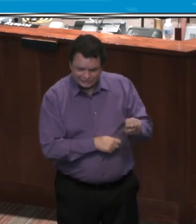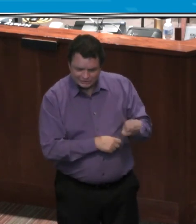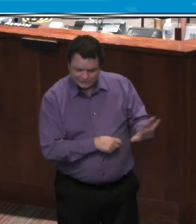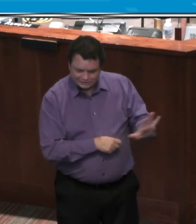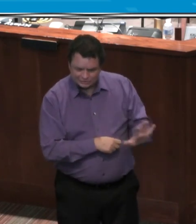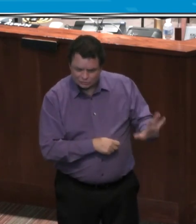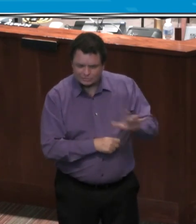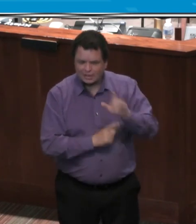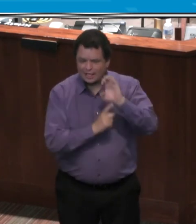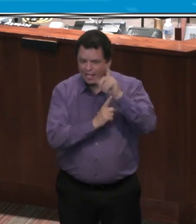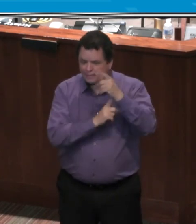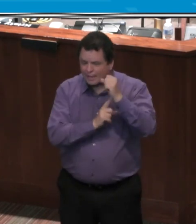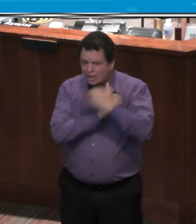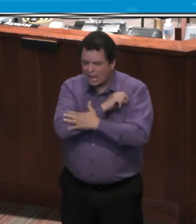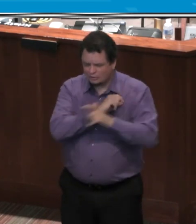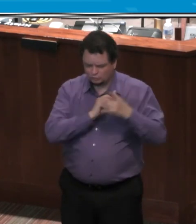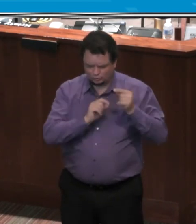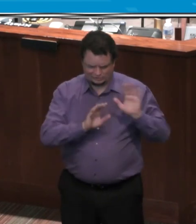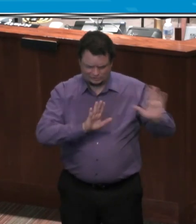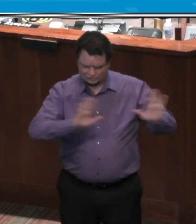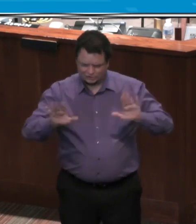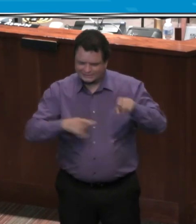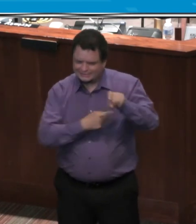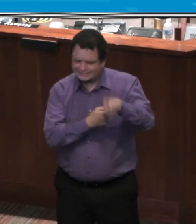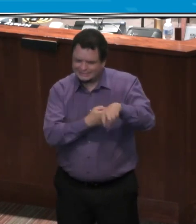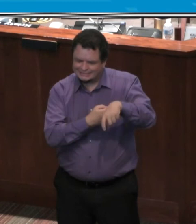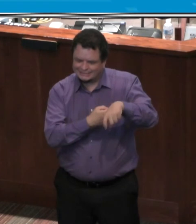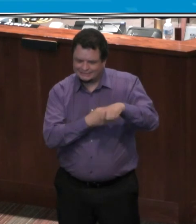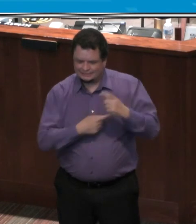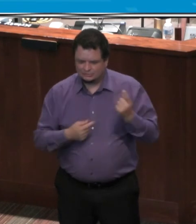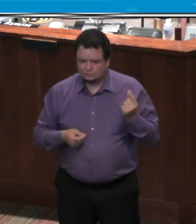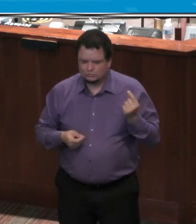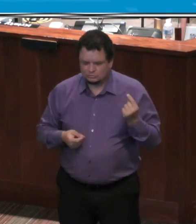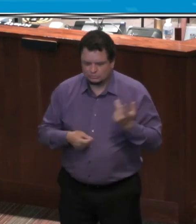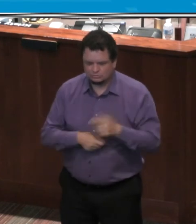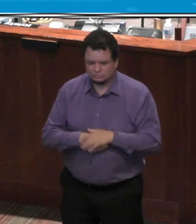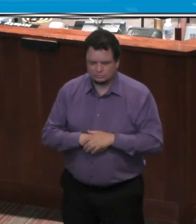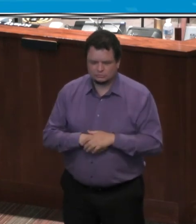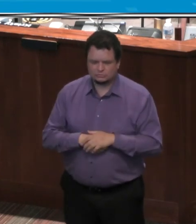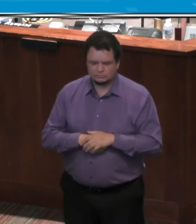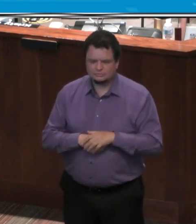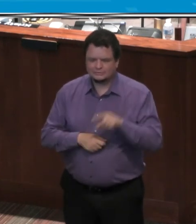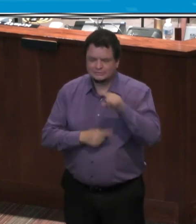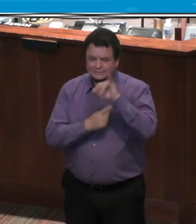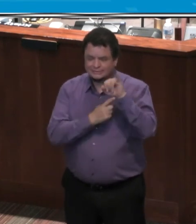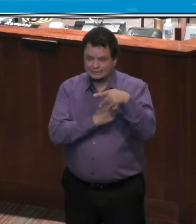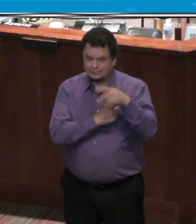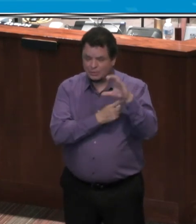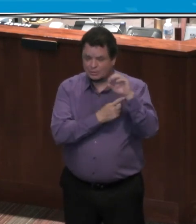because those zip codes, or those are some areas where we're seeing some